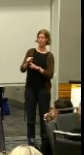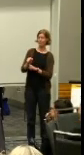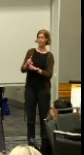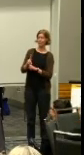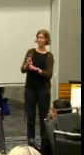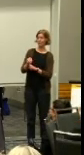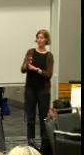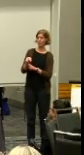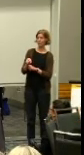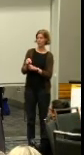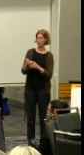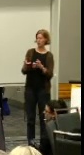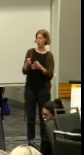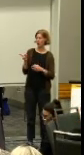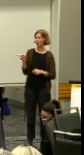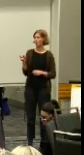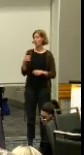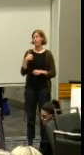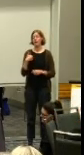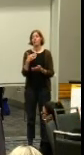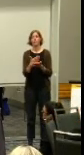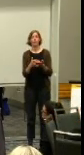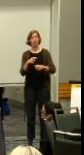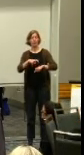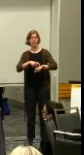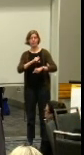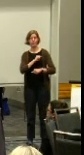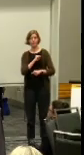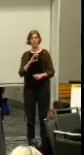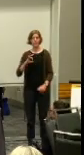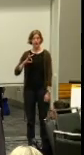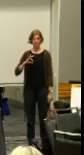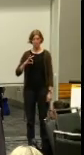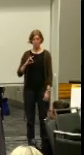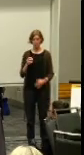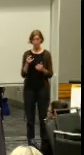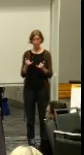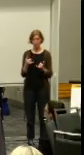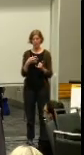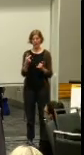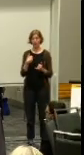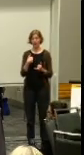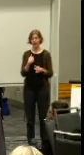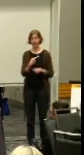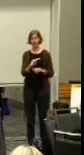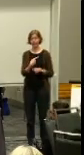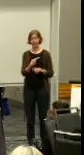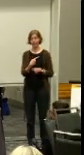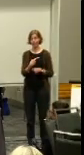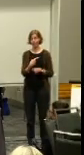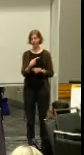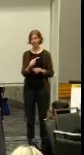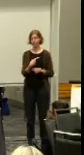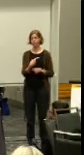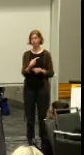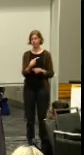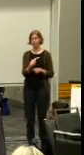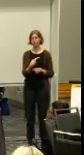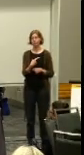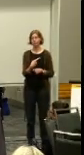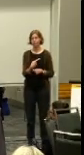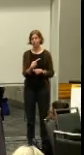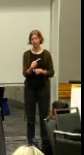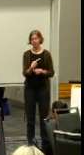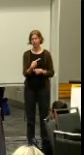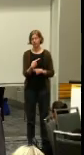current project, so I have a part-time staff member, and then myself as the sort of like the two key leads on the